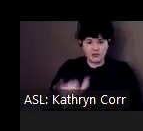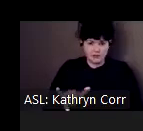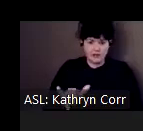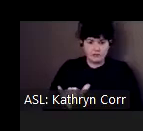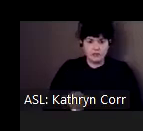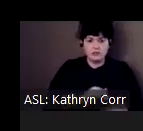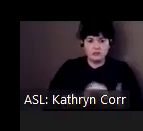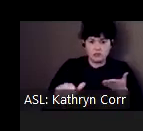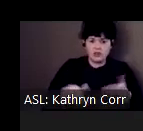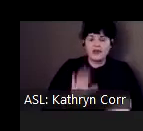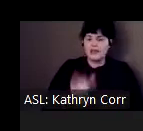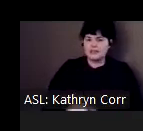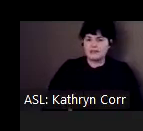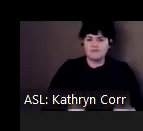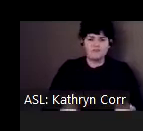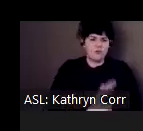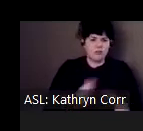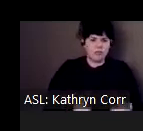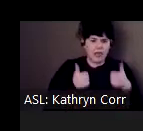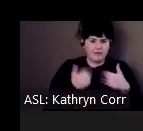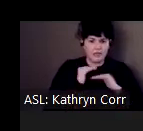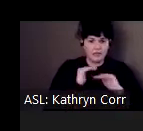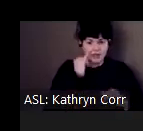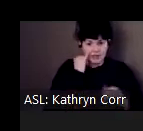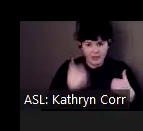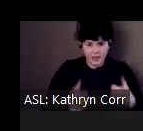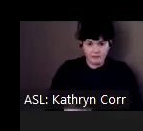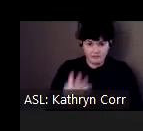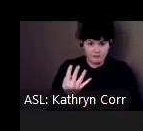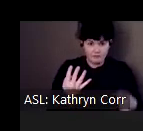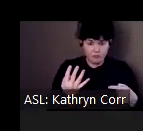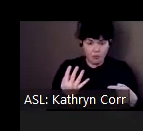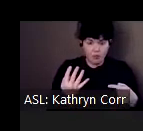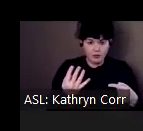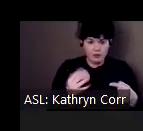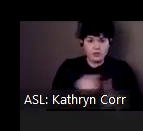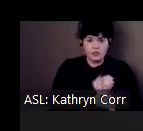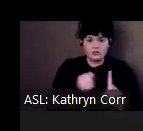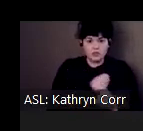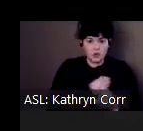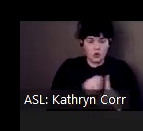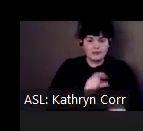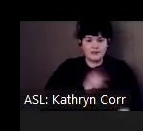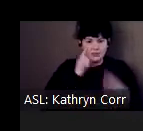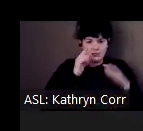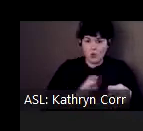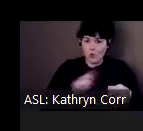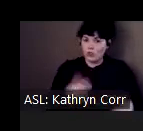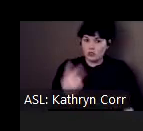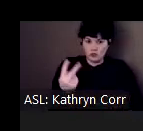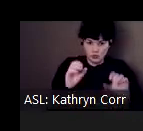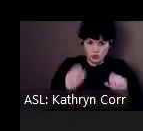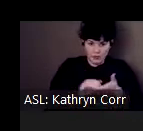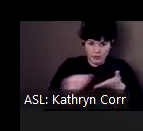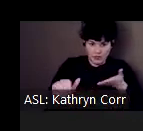assault convictions, they could apply to only have 2 of those set aside. So if you have several assault convictions on